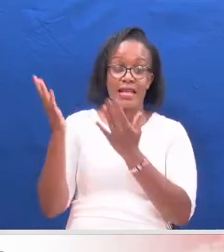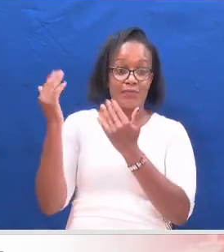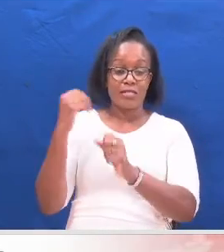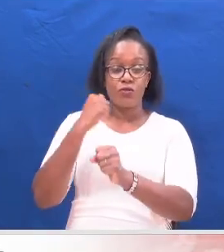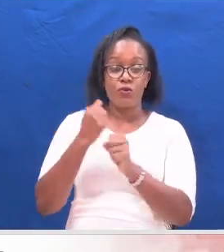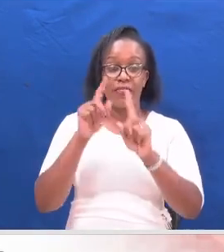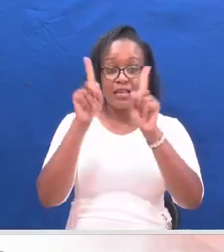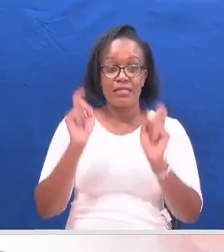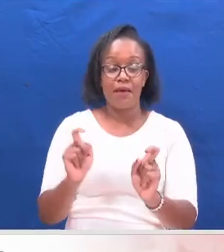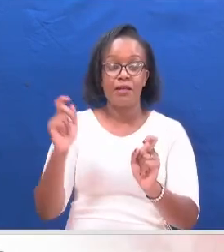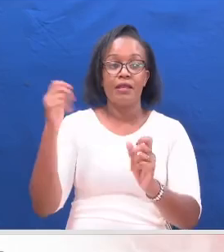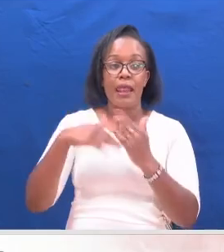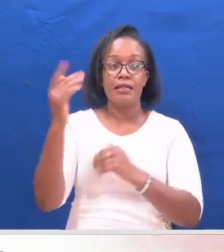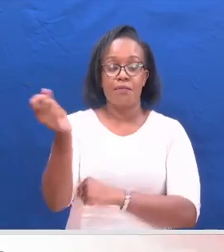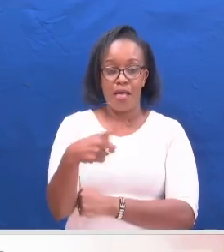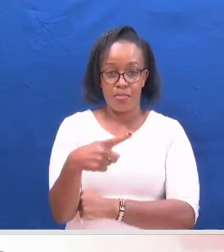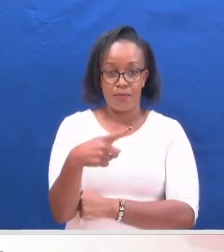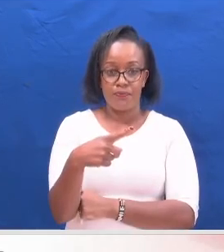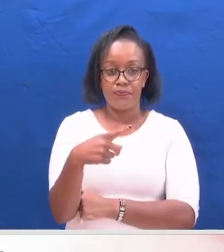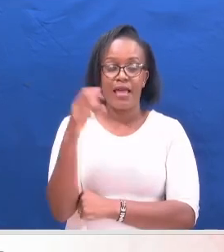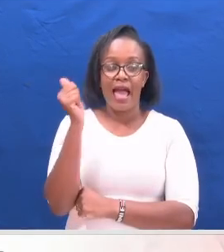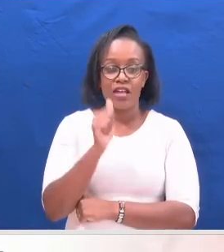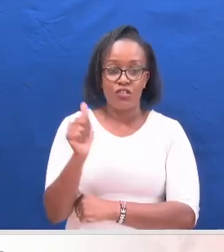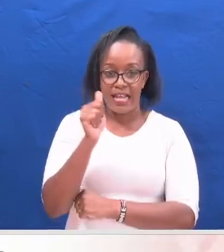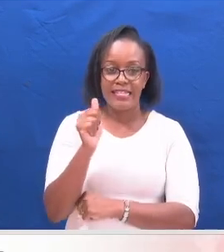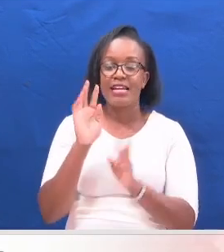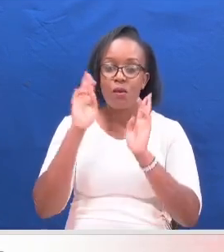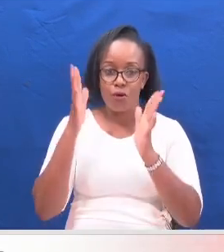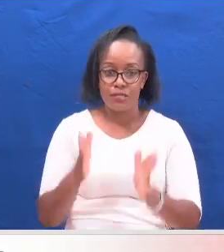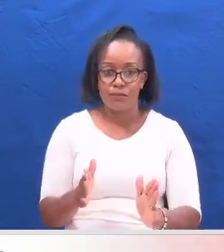national examinations next month. Andrin Kilemi, TV 47.